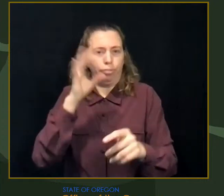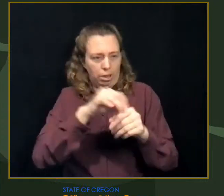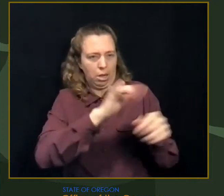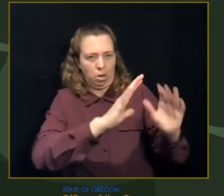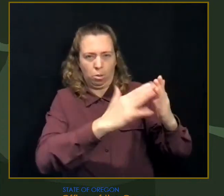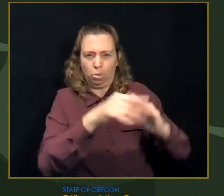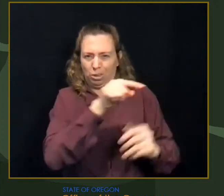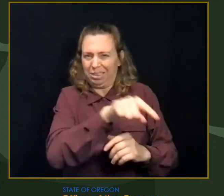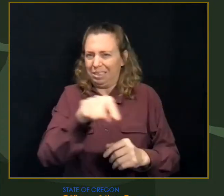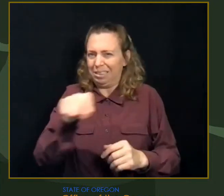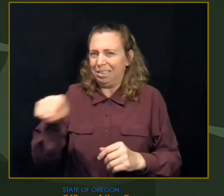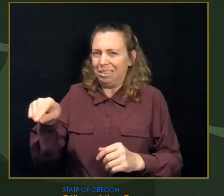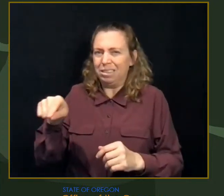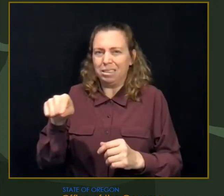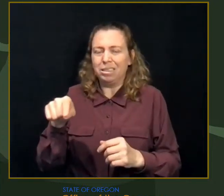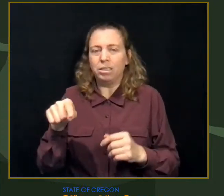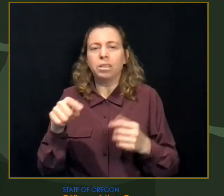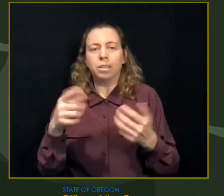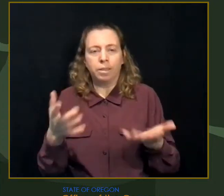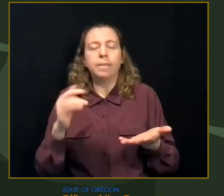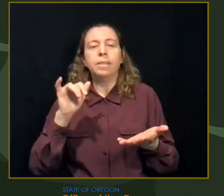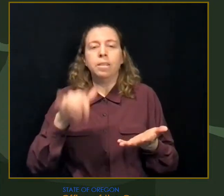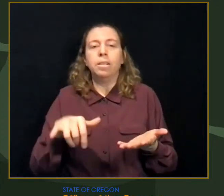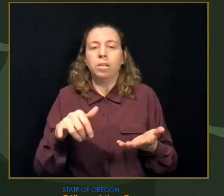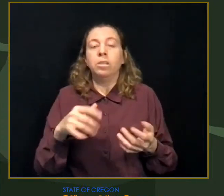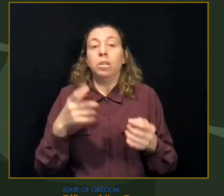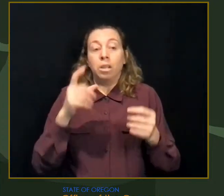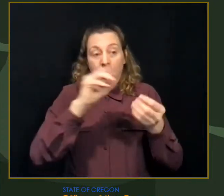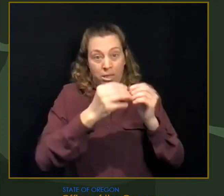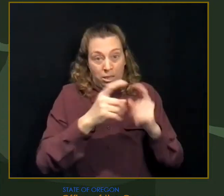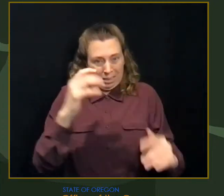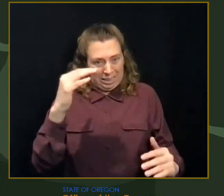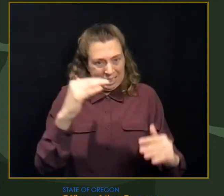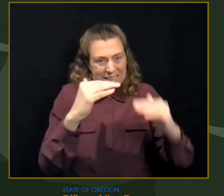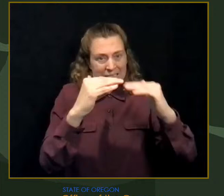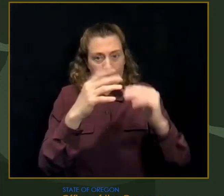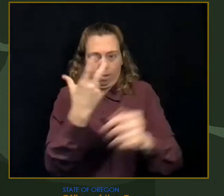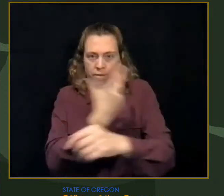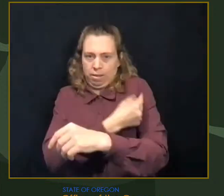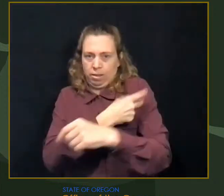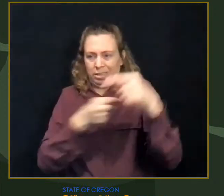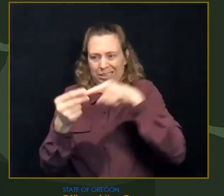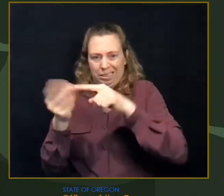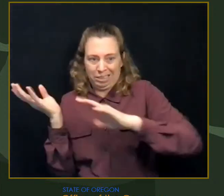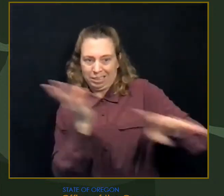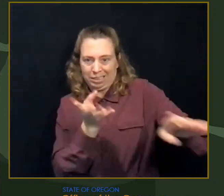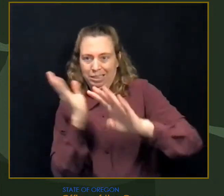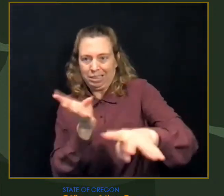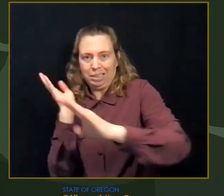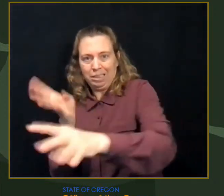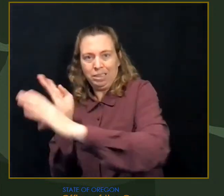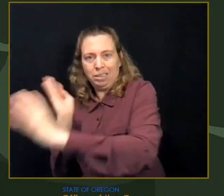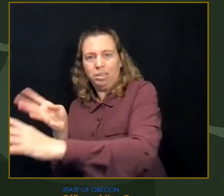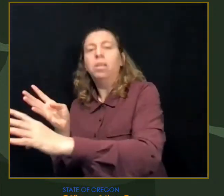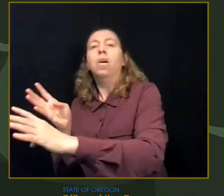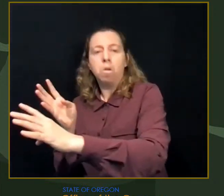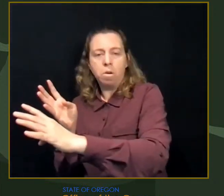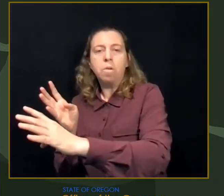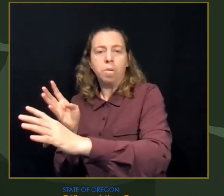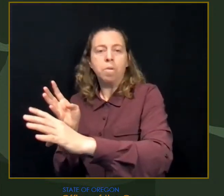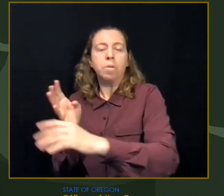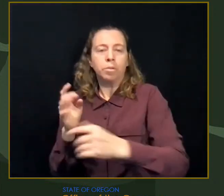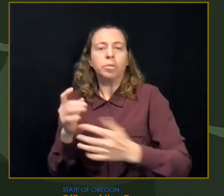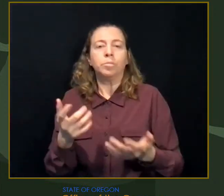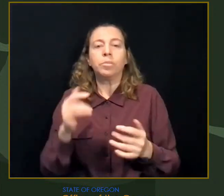been vaccinated as well. We need to make sure that the vaccines are easily accessible in communities